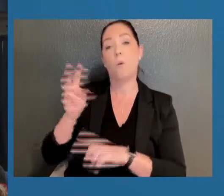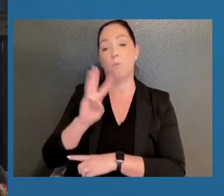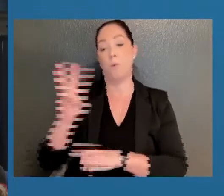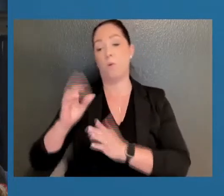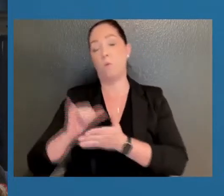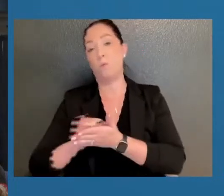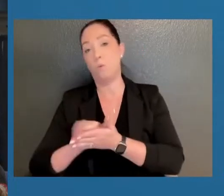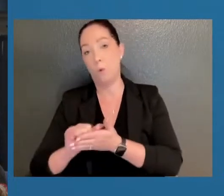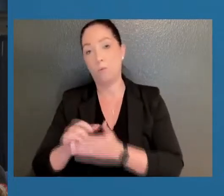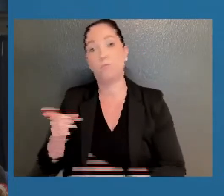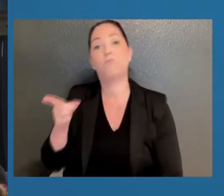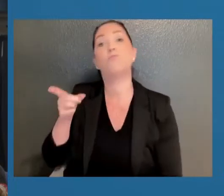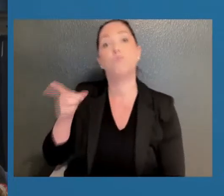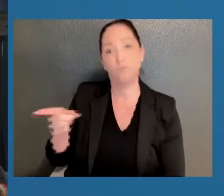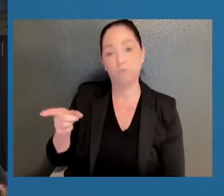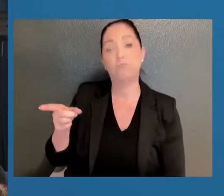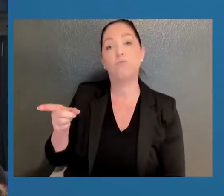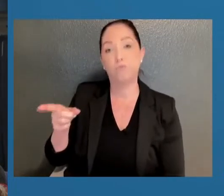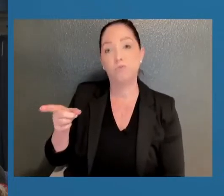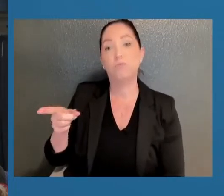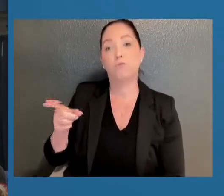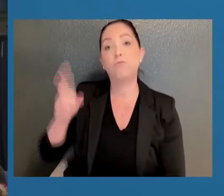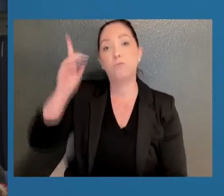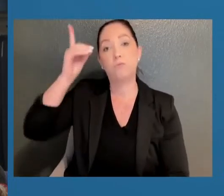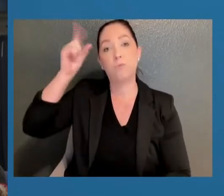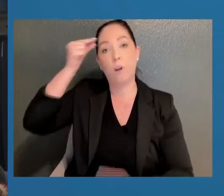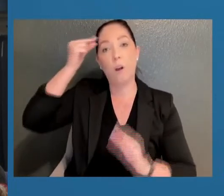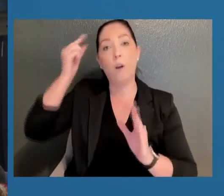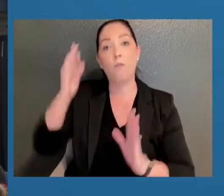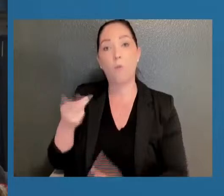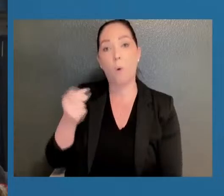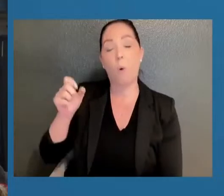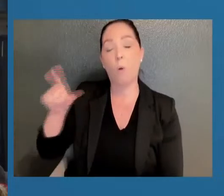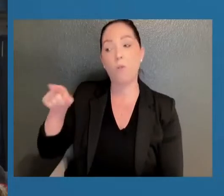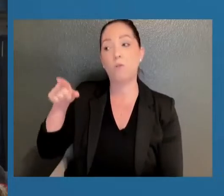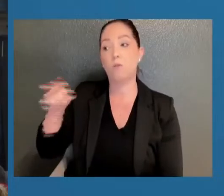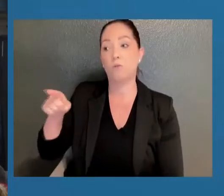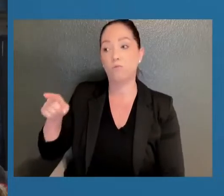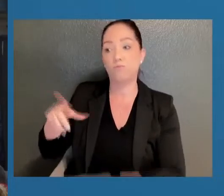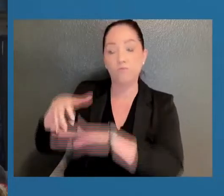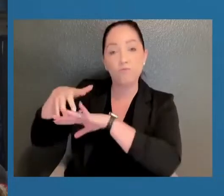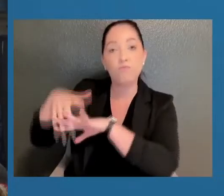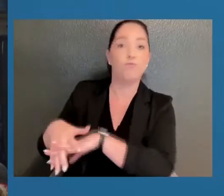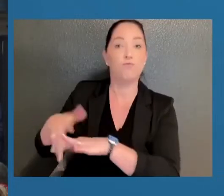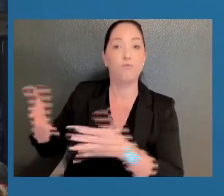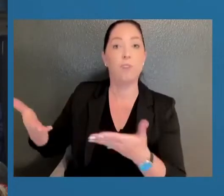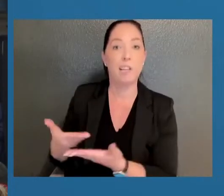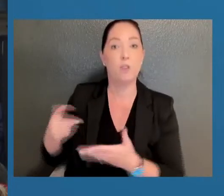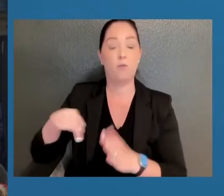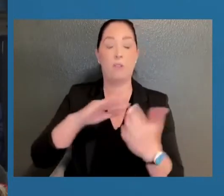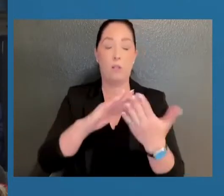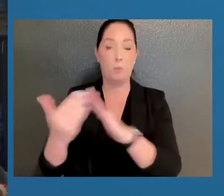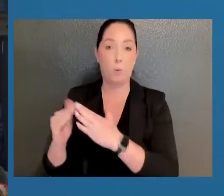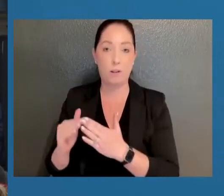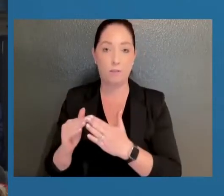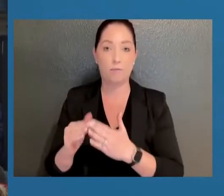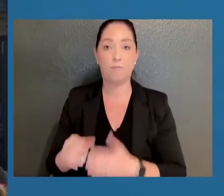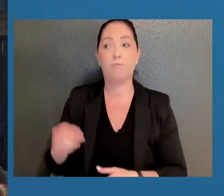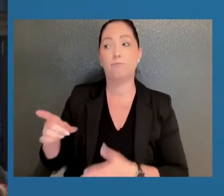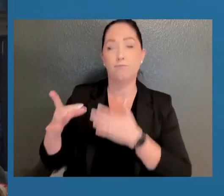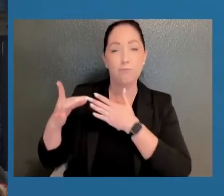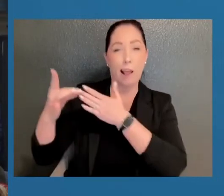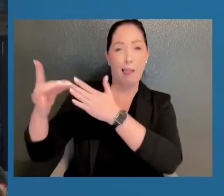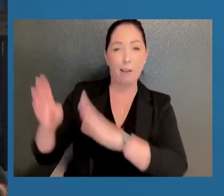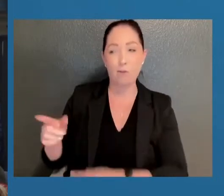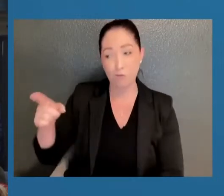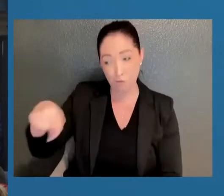has deep roots in our region and a long-standing tie to the communities. A trailblazer, she made